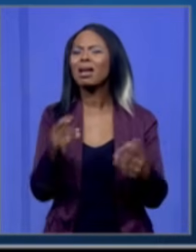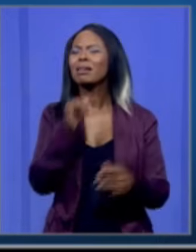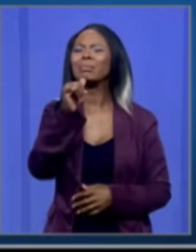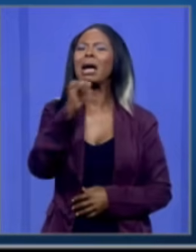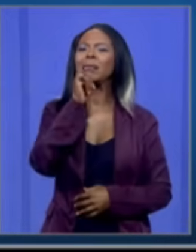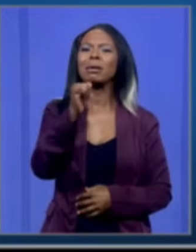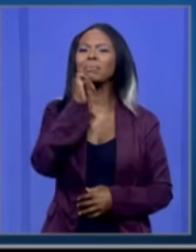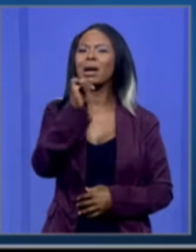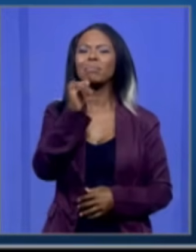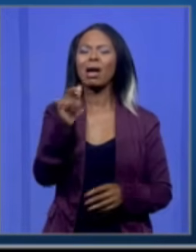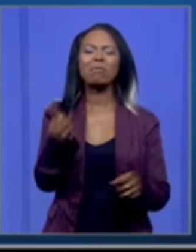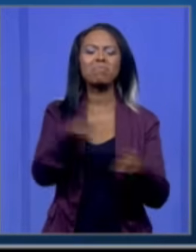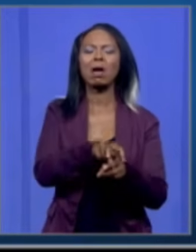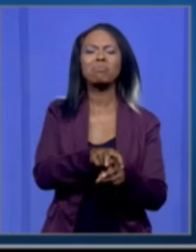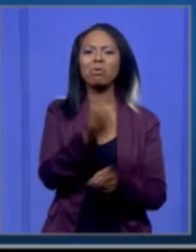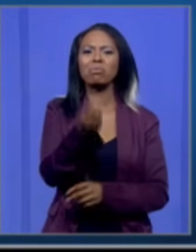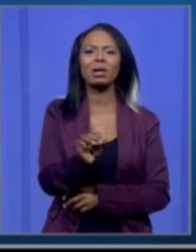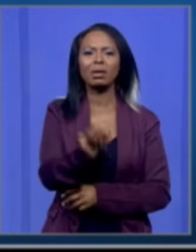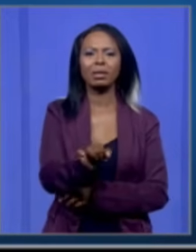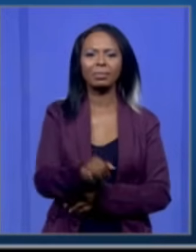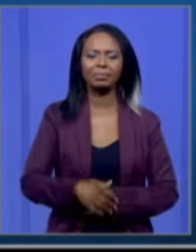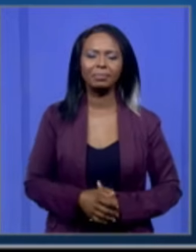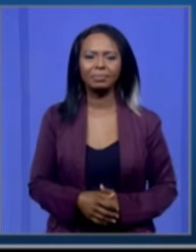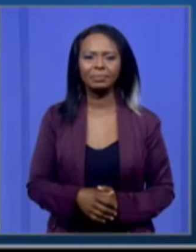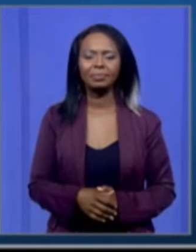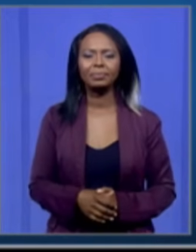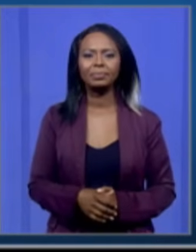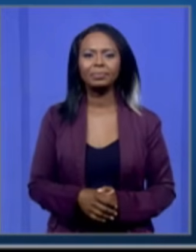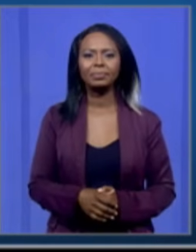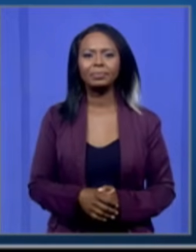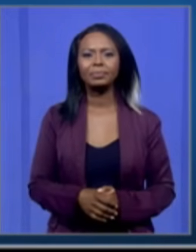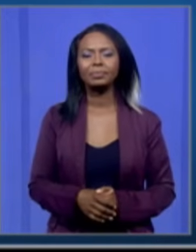gore koloi ya go rwala bana e loketše tsela.